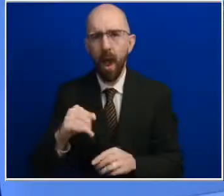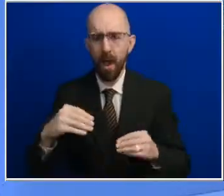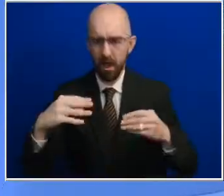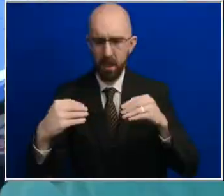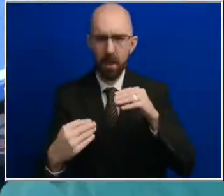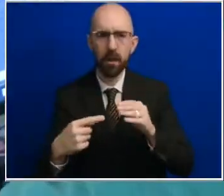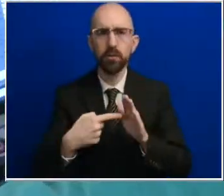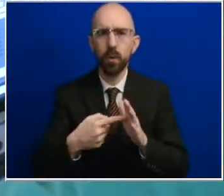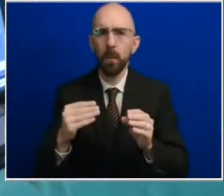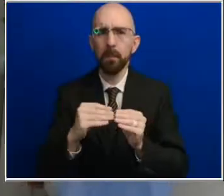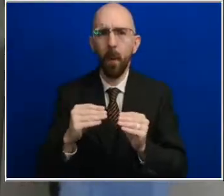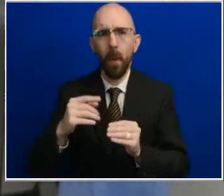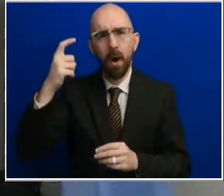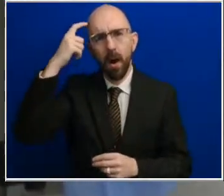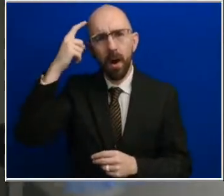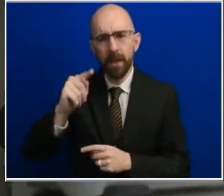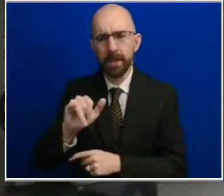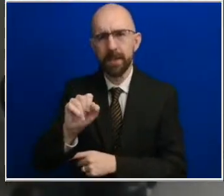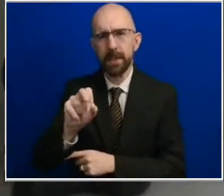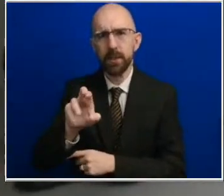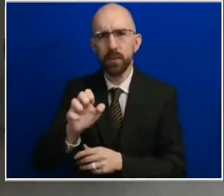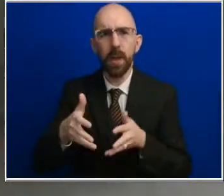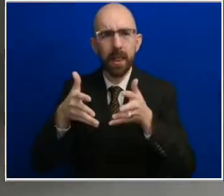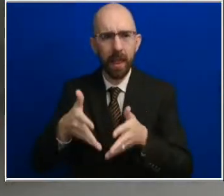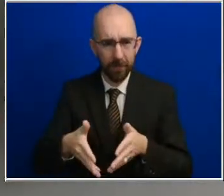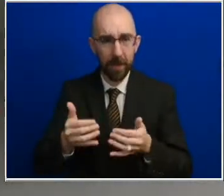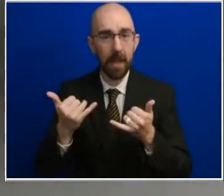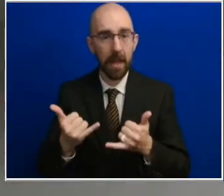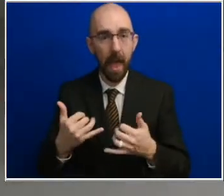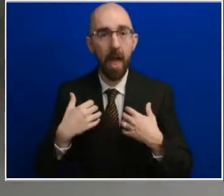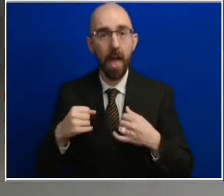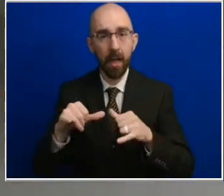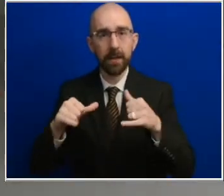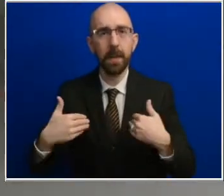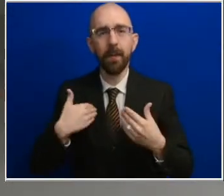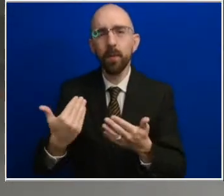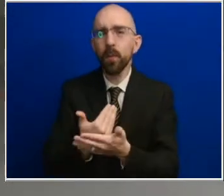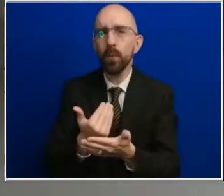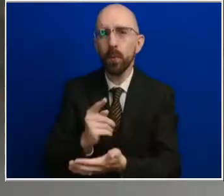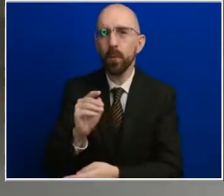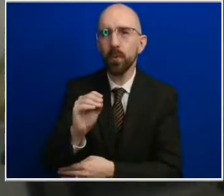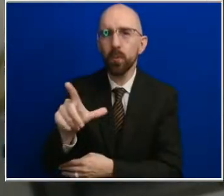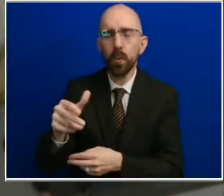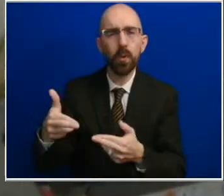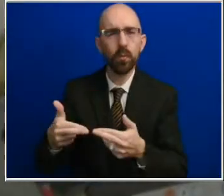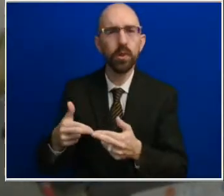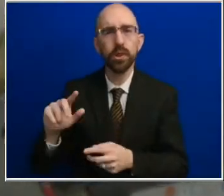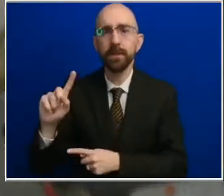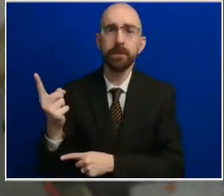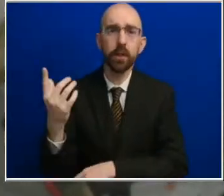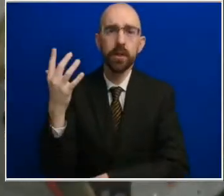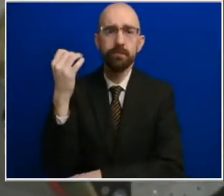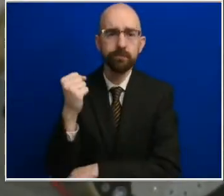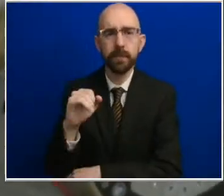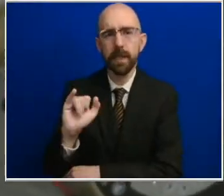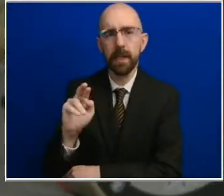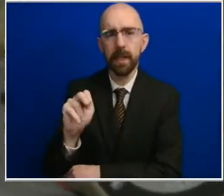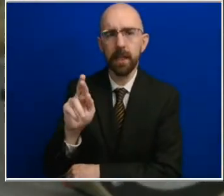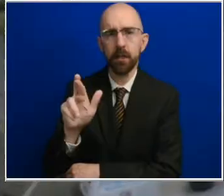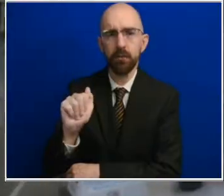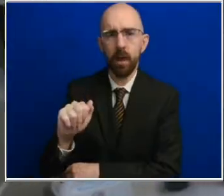tissue remained, but this time the health system had a new tool, the region's first intraoperative